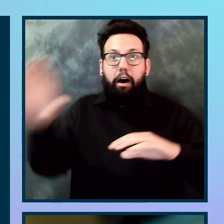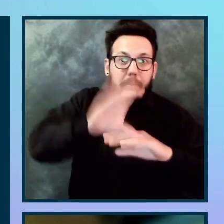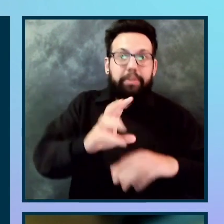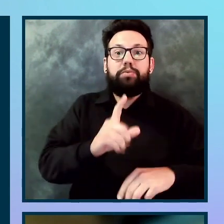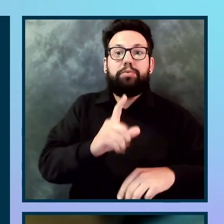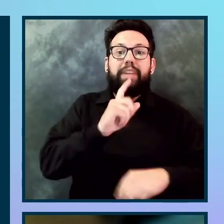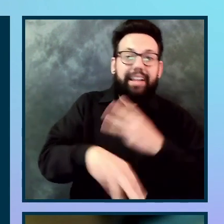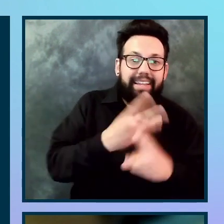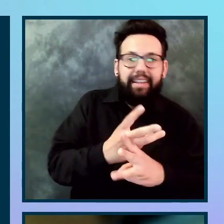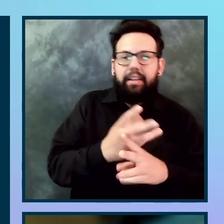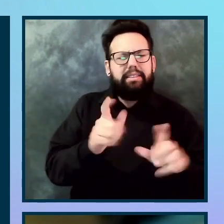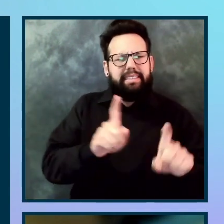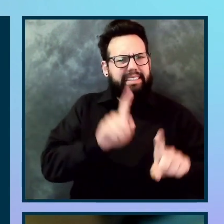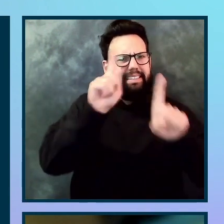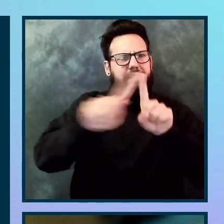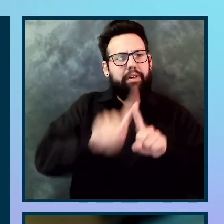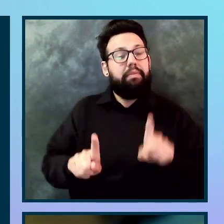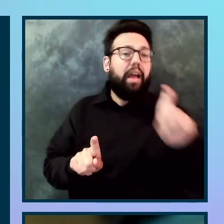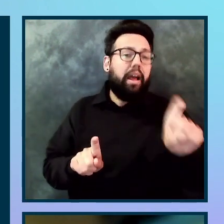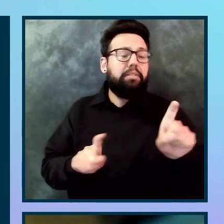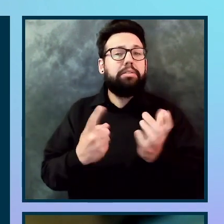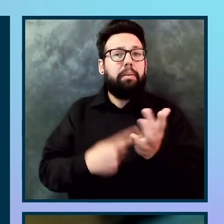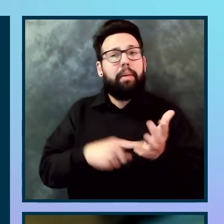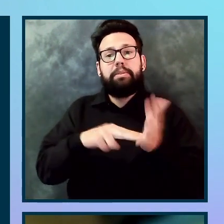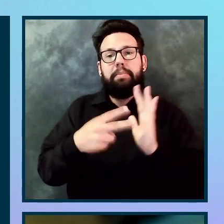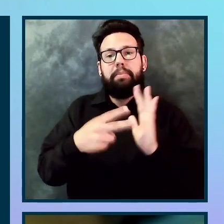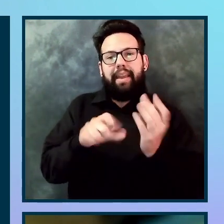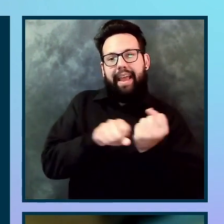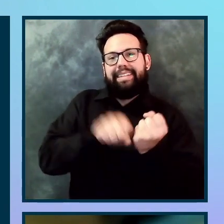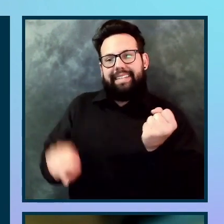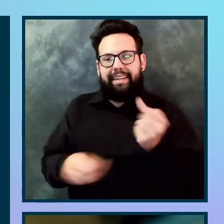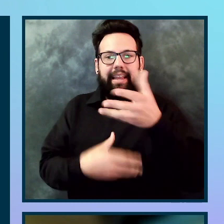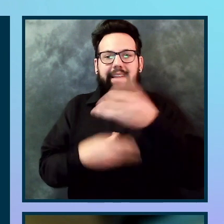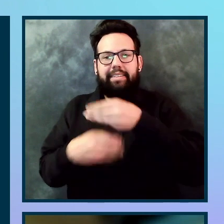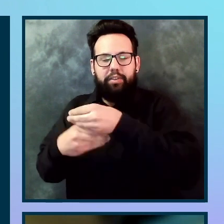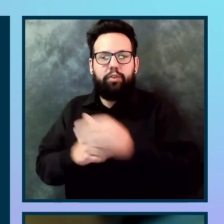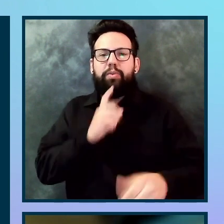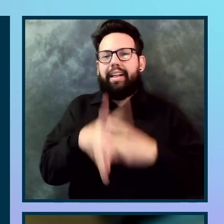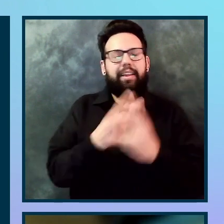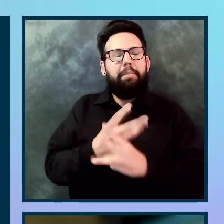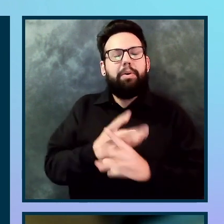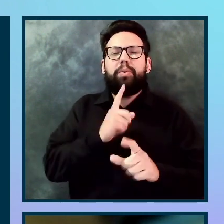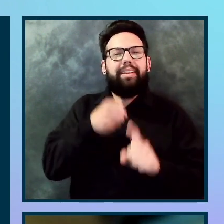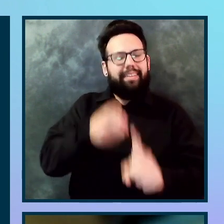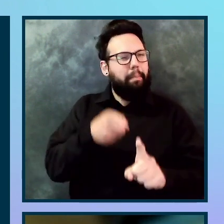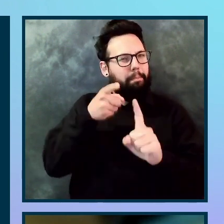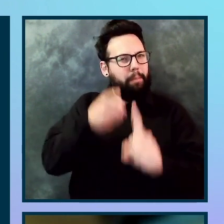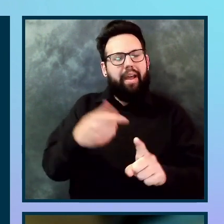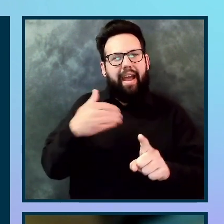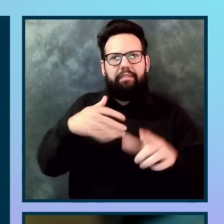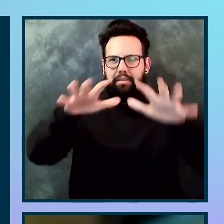for extended reality as well, but it all falls under this very broad umbrella that we're going to call